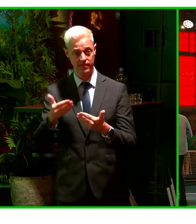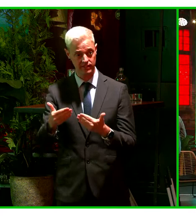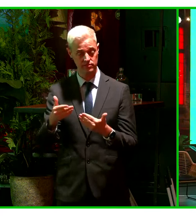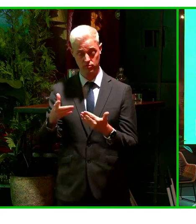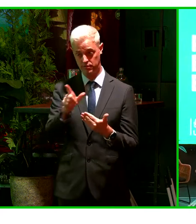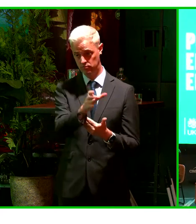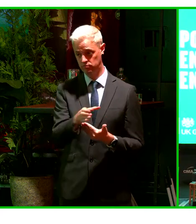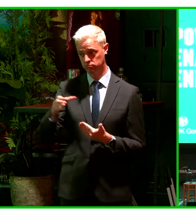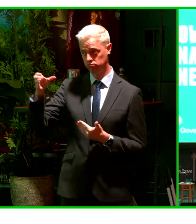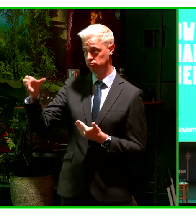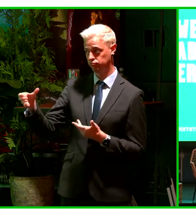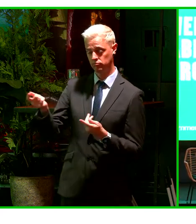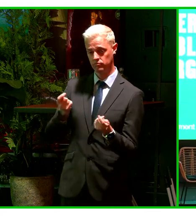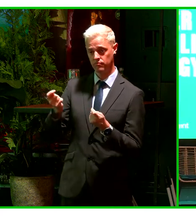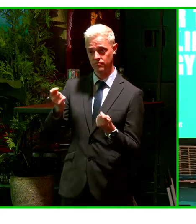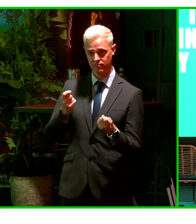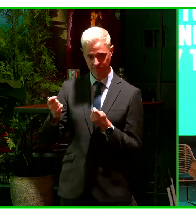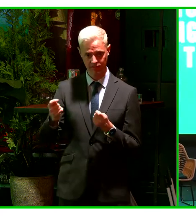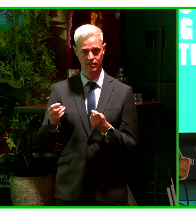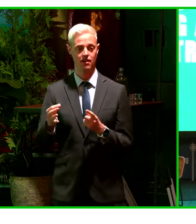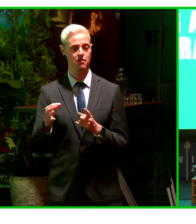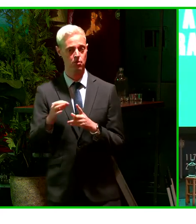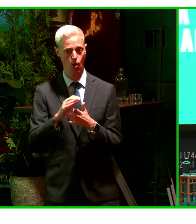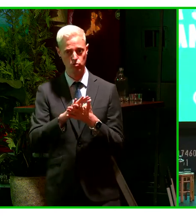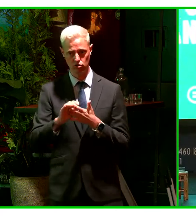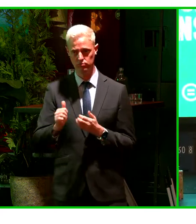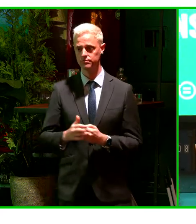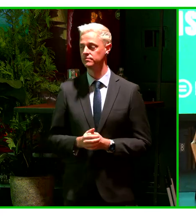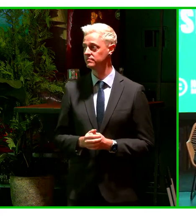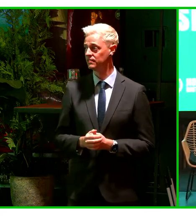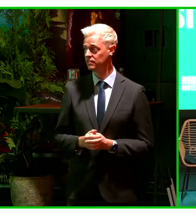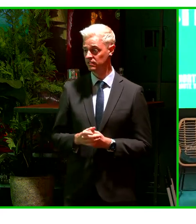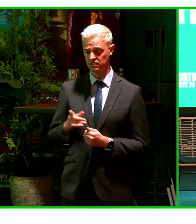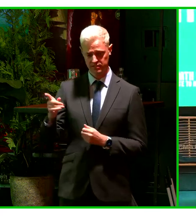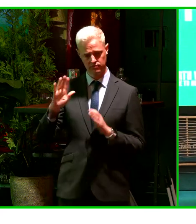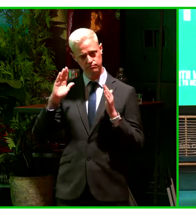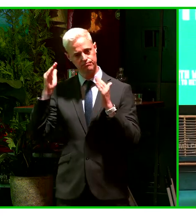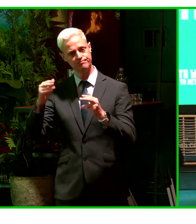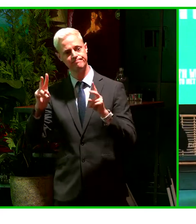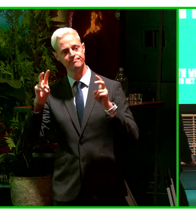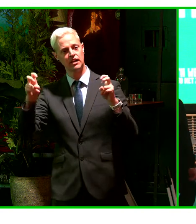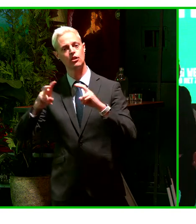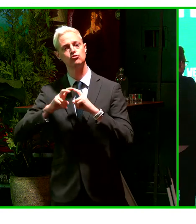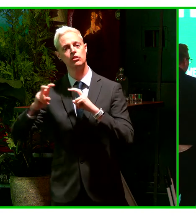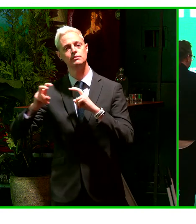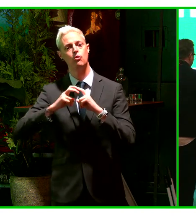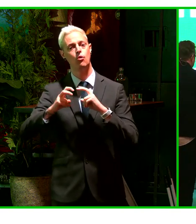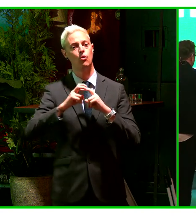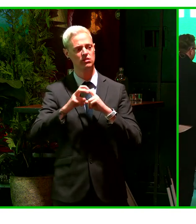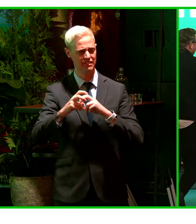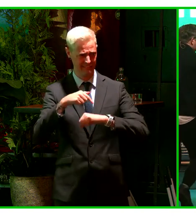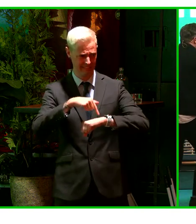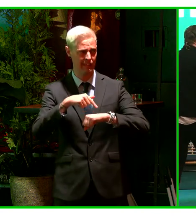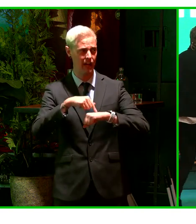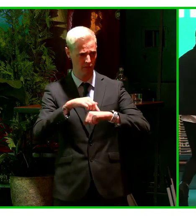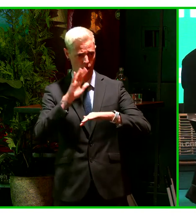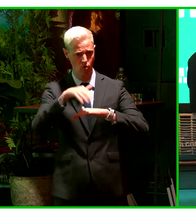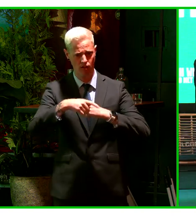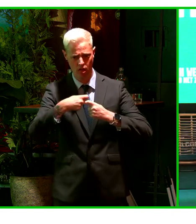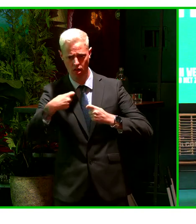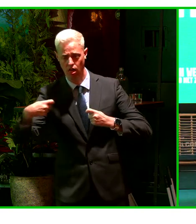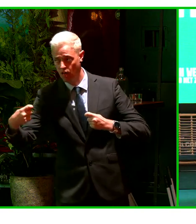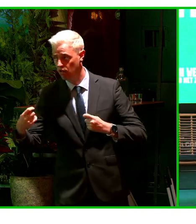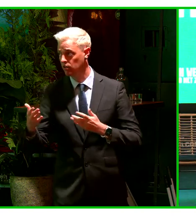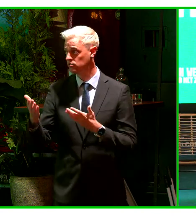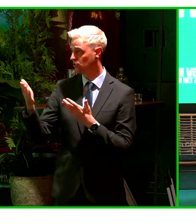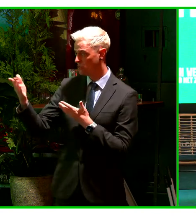by the excellent Paul Corcoran, and it's going to focus on transport. And because we are running over, I'm wondering, Paul, whether you can